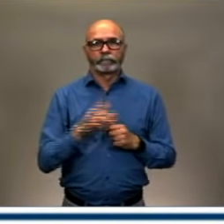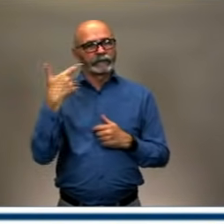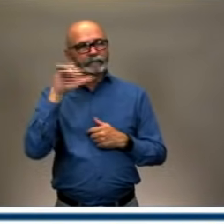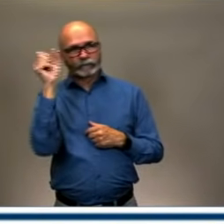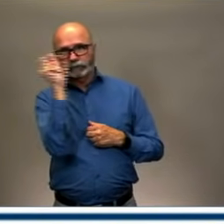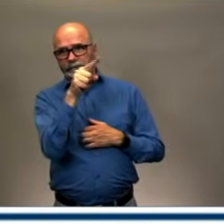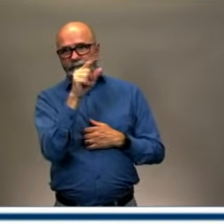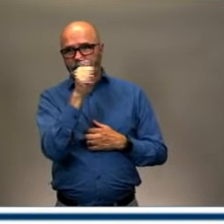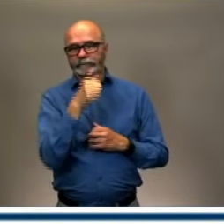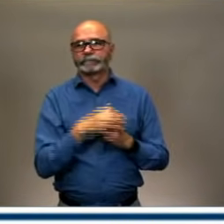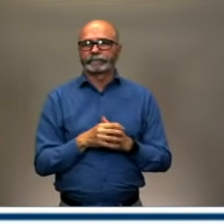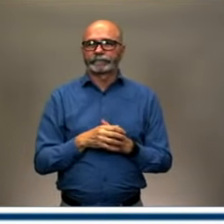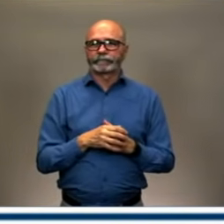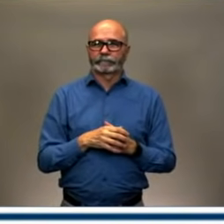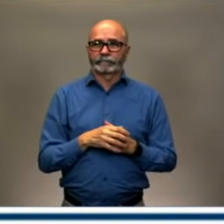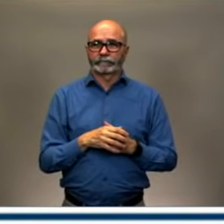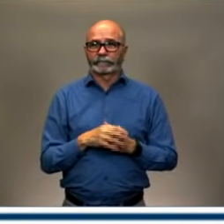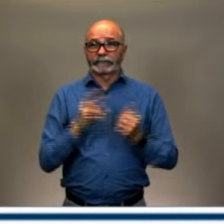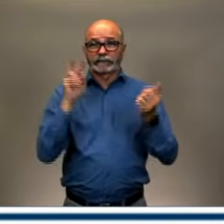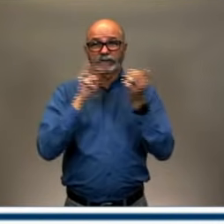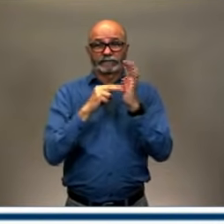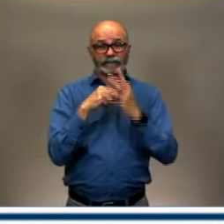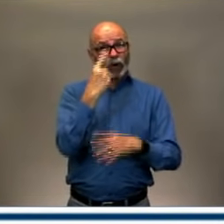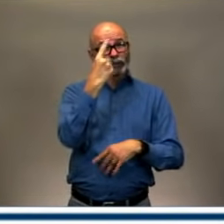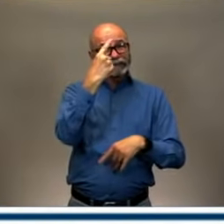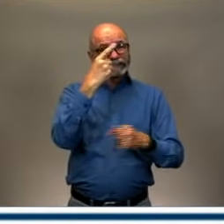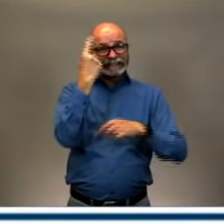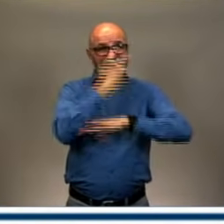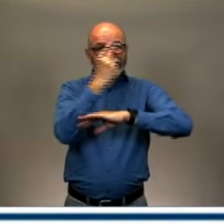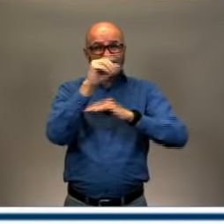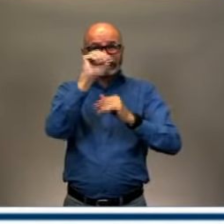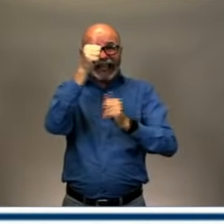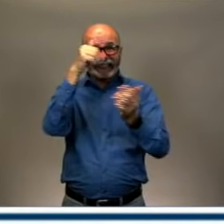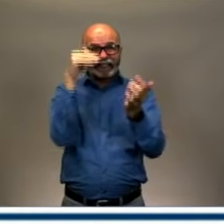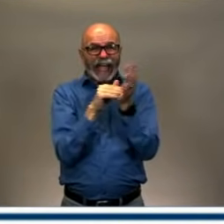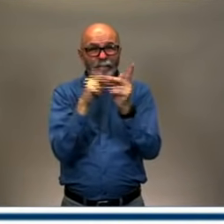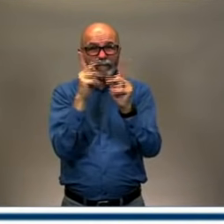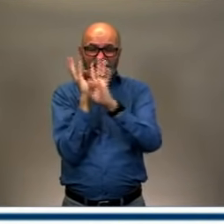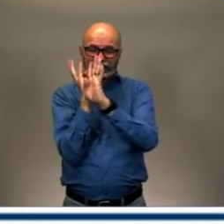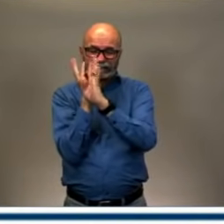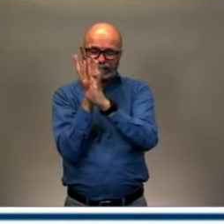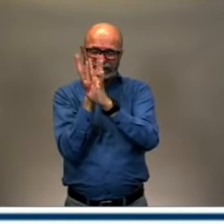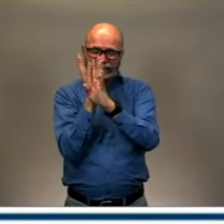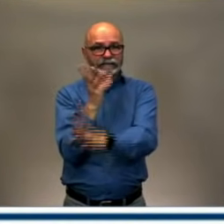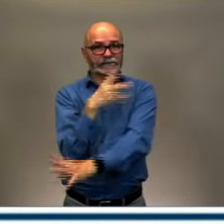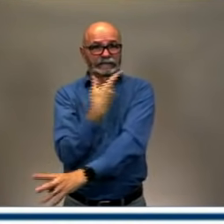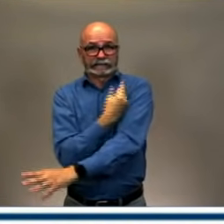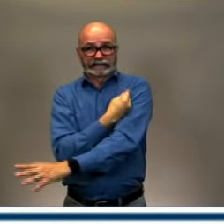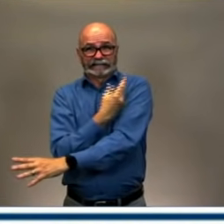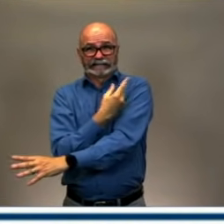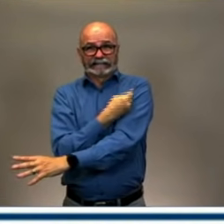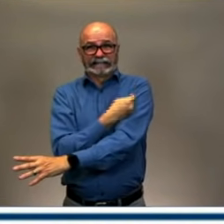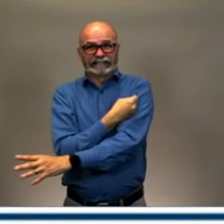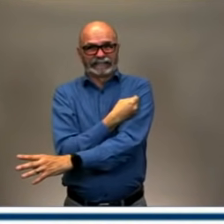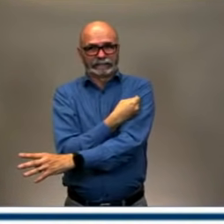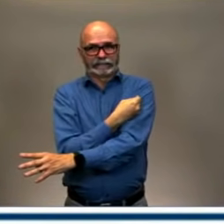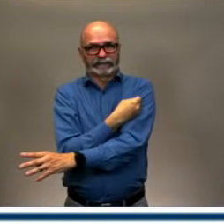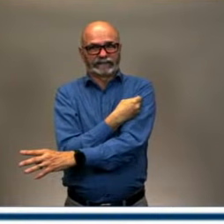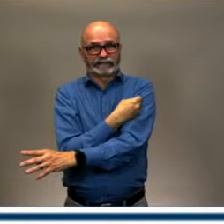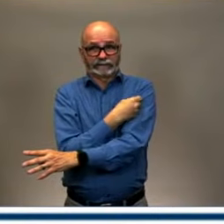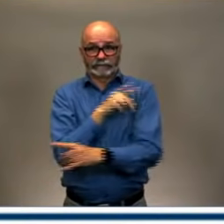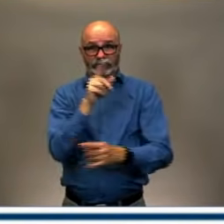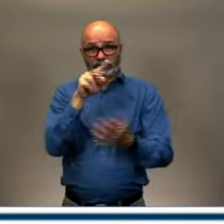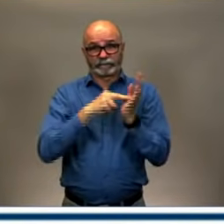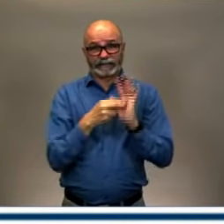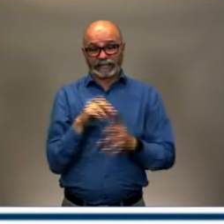10,000 immunizations a day. How do we come up with that number, and do you think that might be realistic by September to get there in terms of a timeline? So